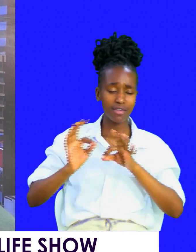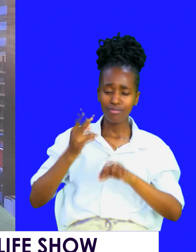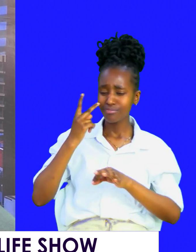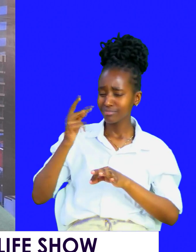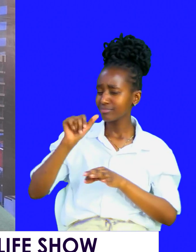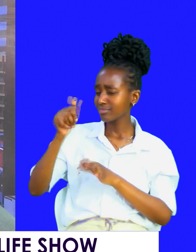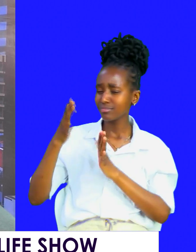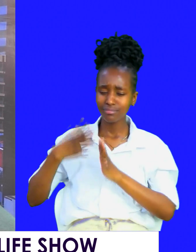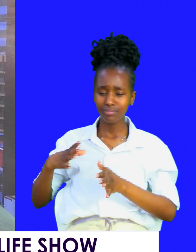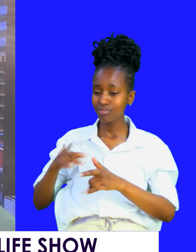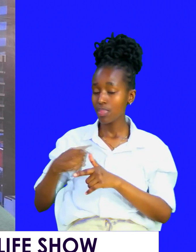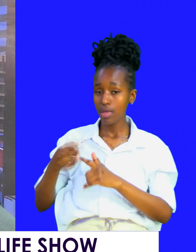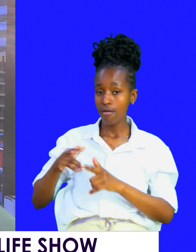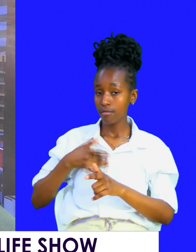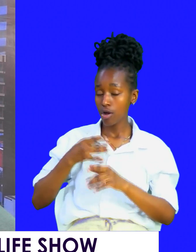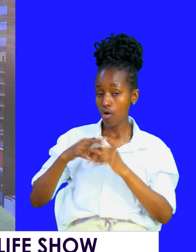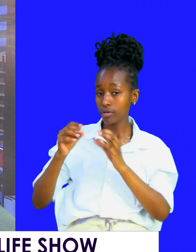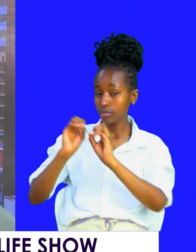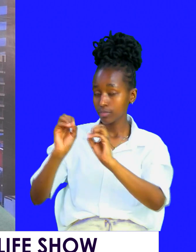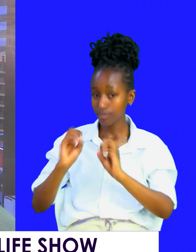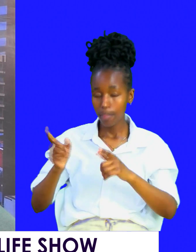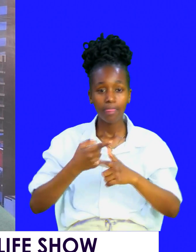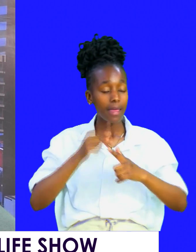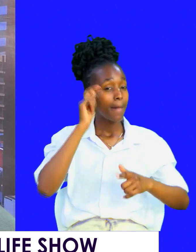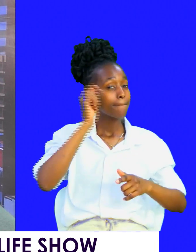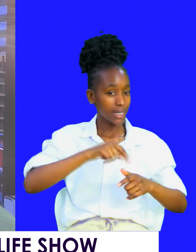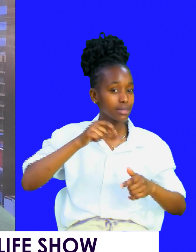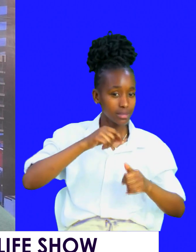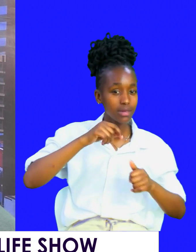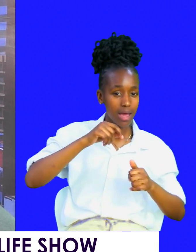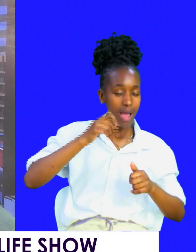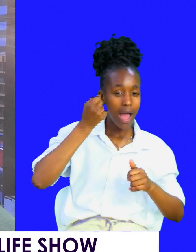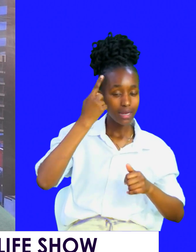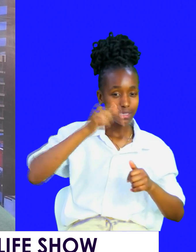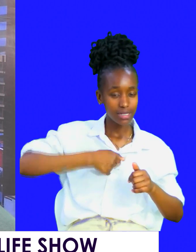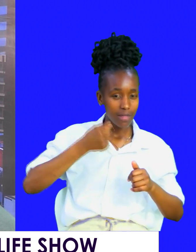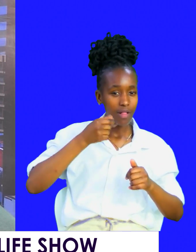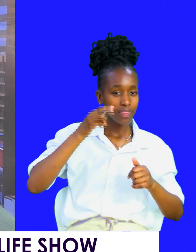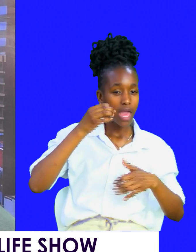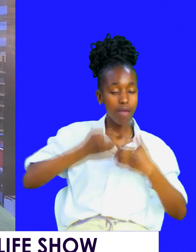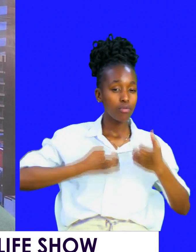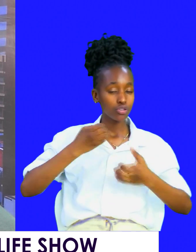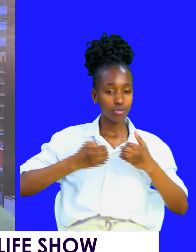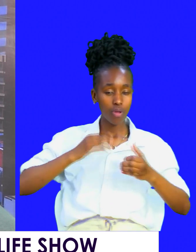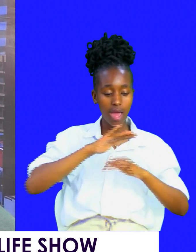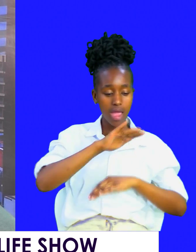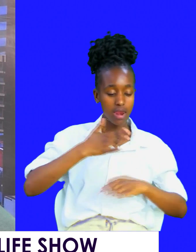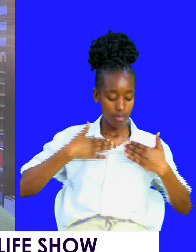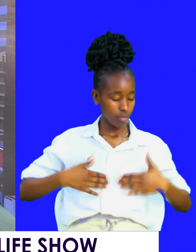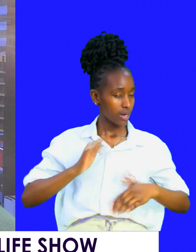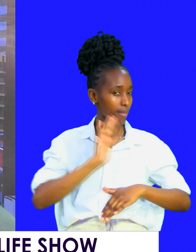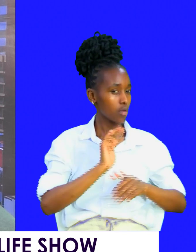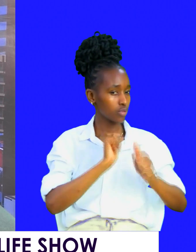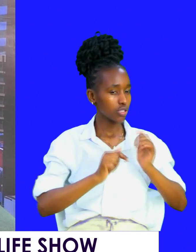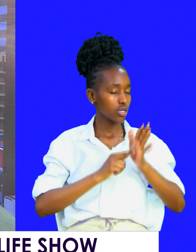your resentment. There is a part of your brain that relates, that emotional part of you is your indicator